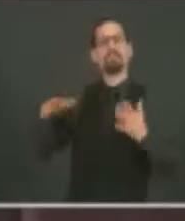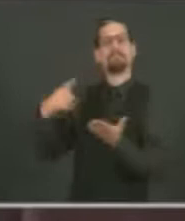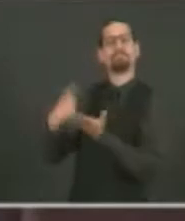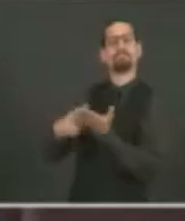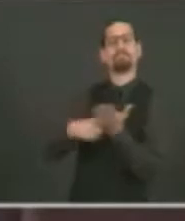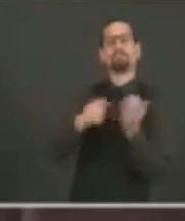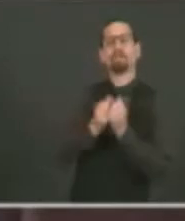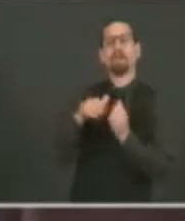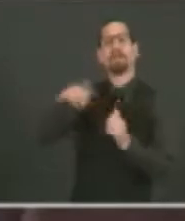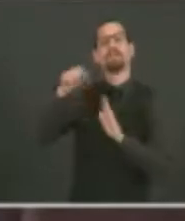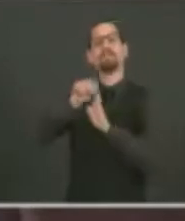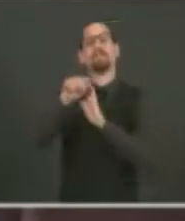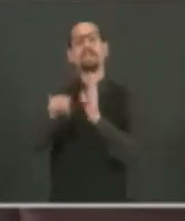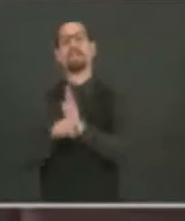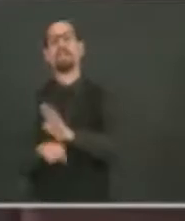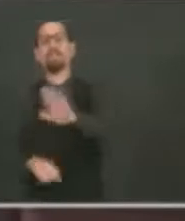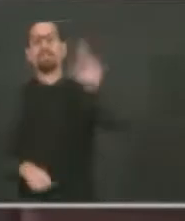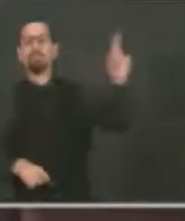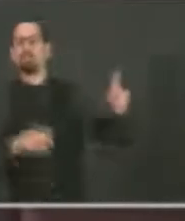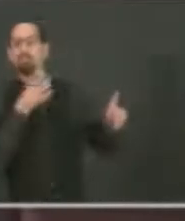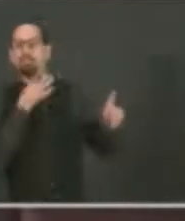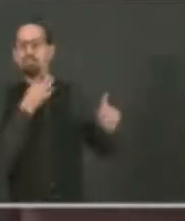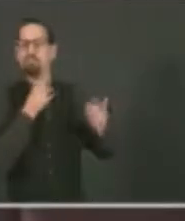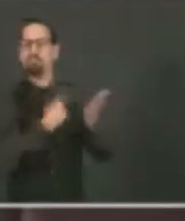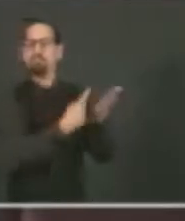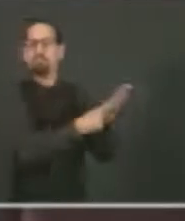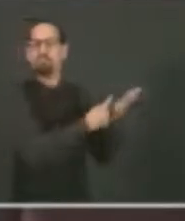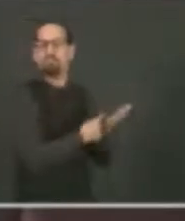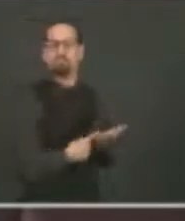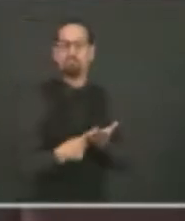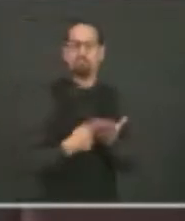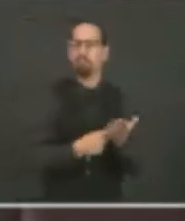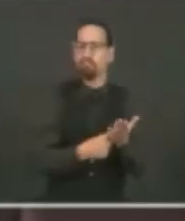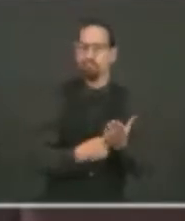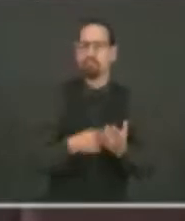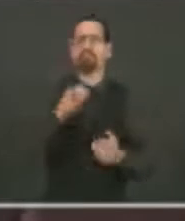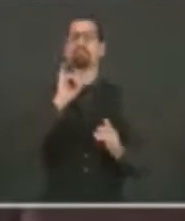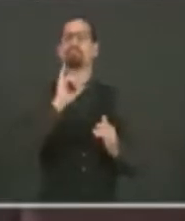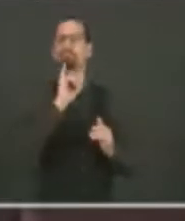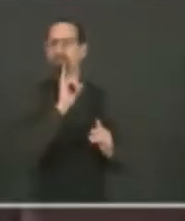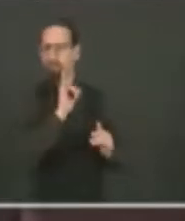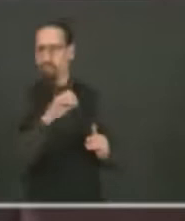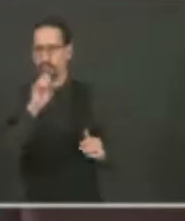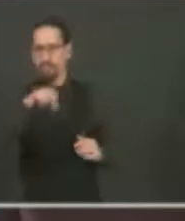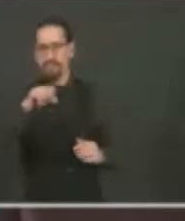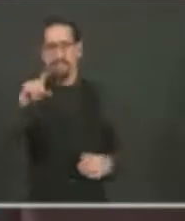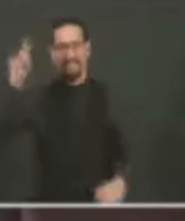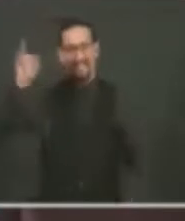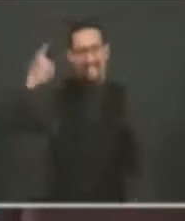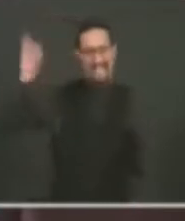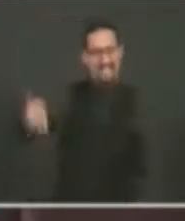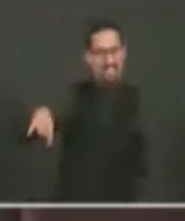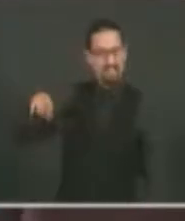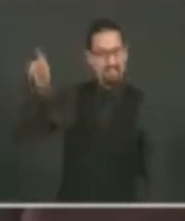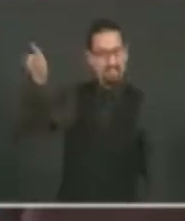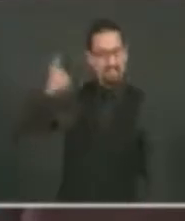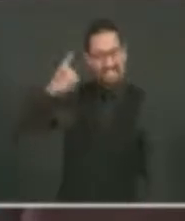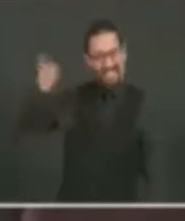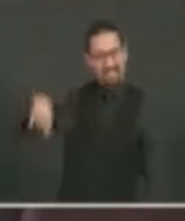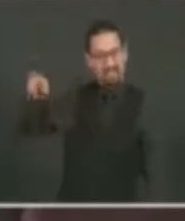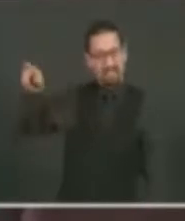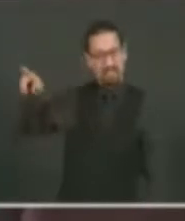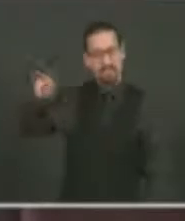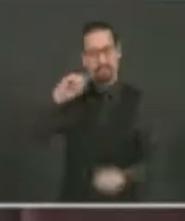and protocols than we have. I think I talked about it before. We've been in contact with Indiana, who has had very small cases, and they have different